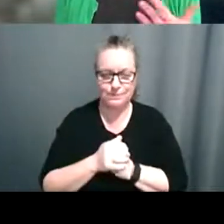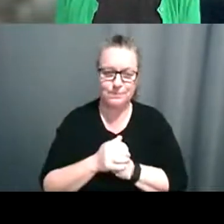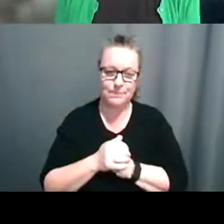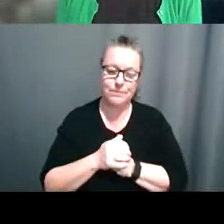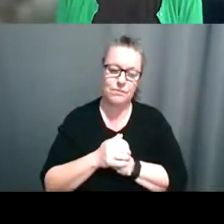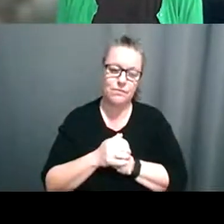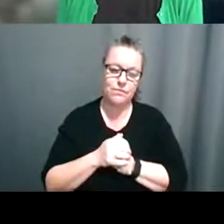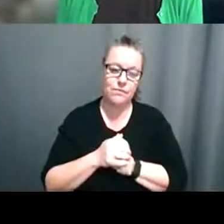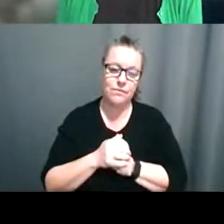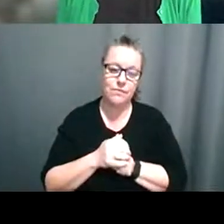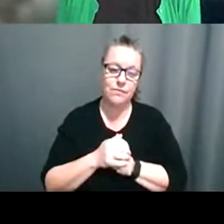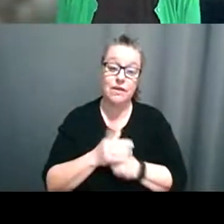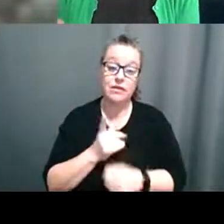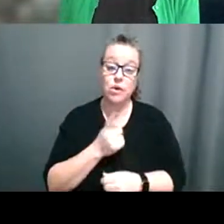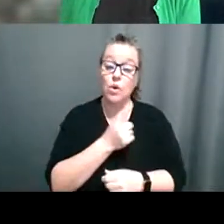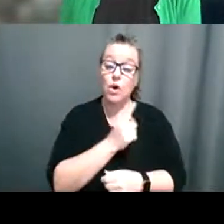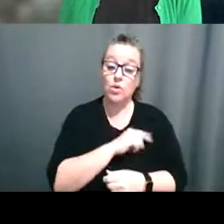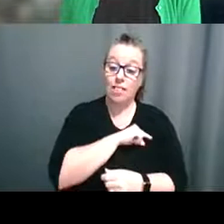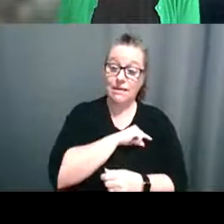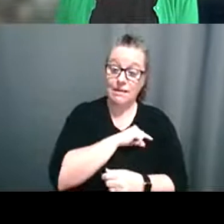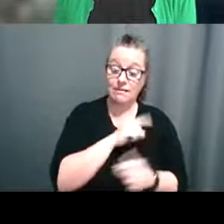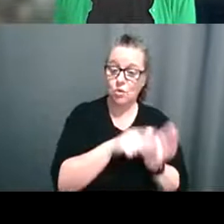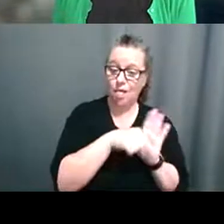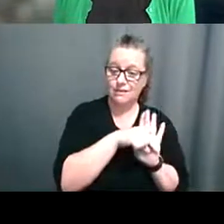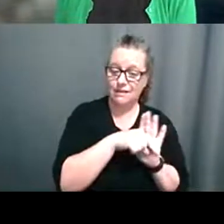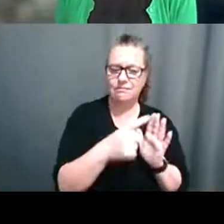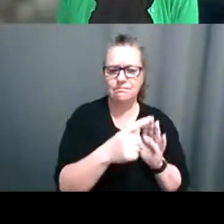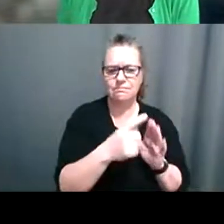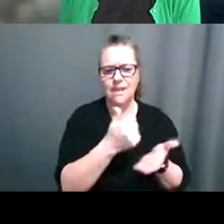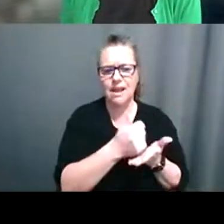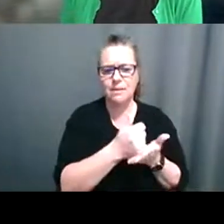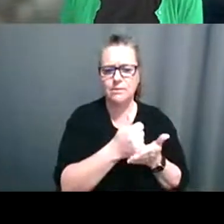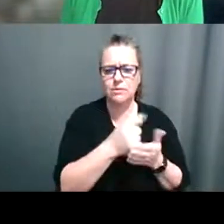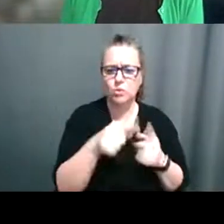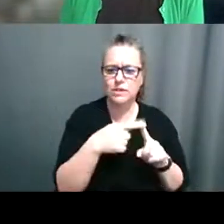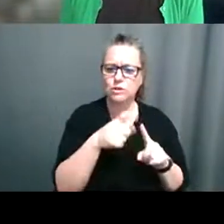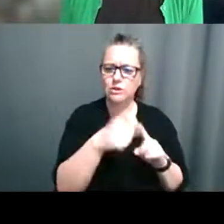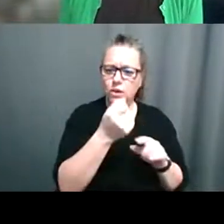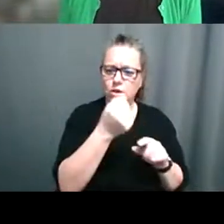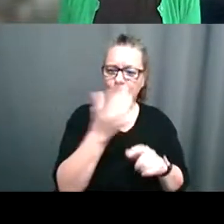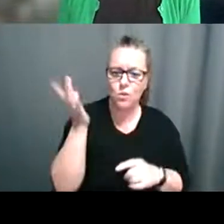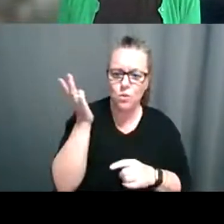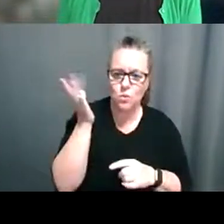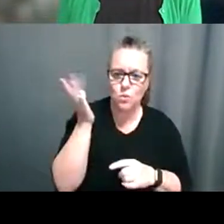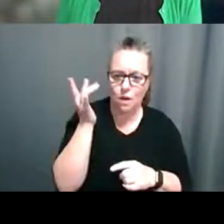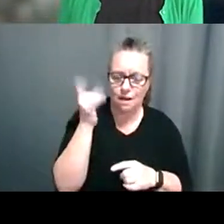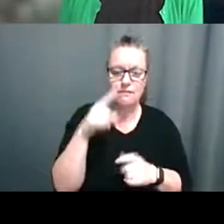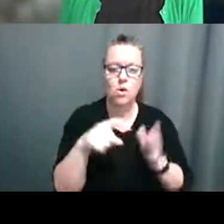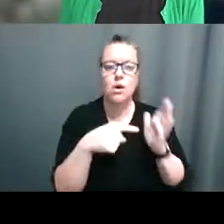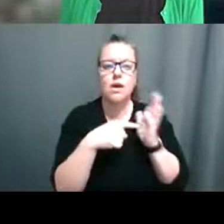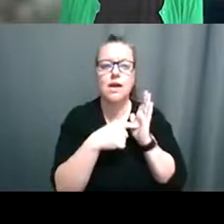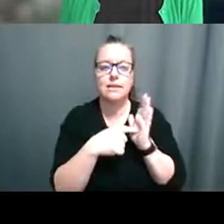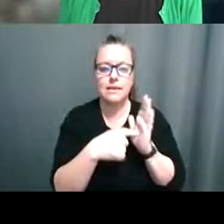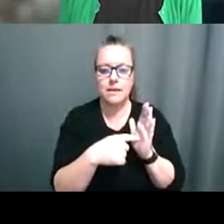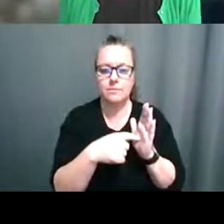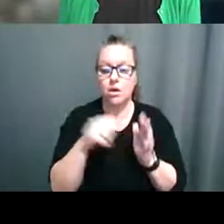So, qualitative data. This is useful when you need to understand the why behind something. For example,